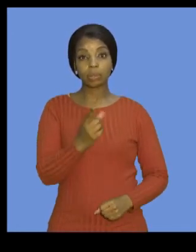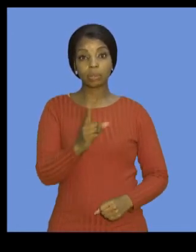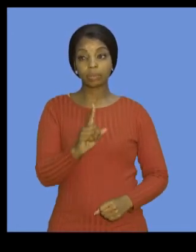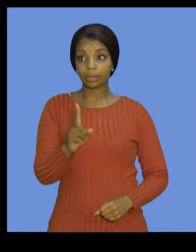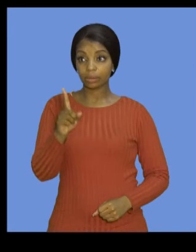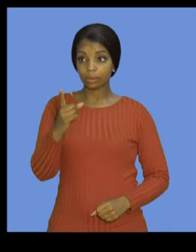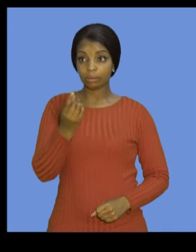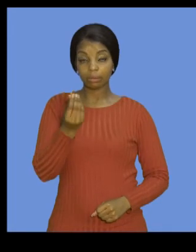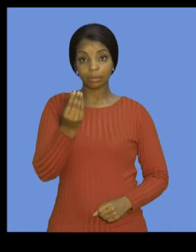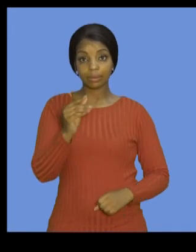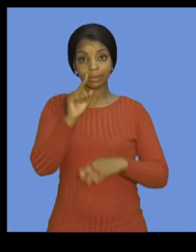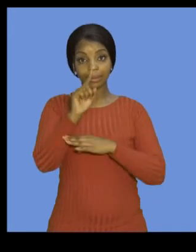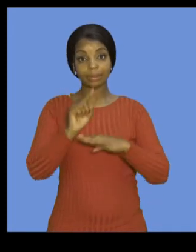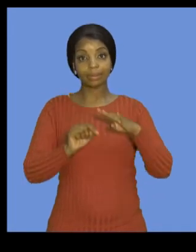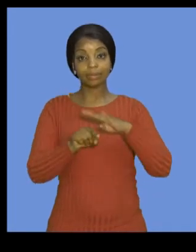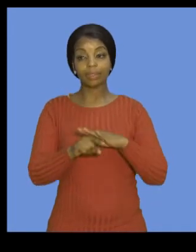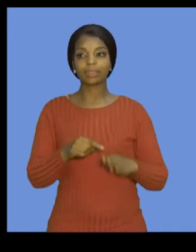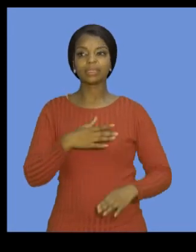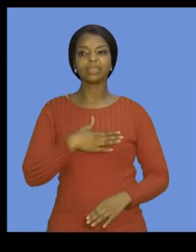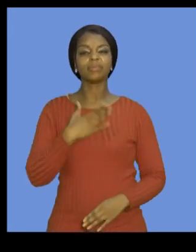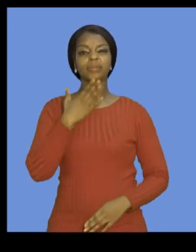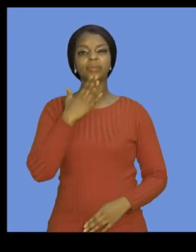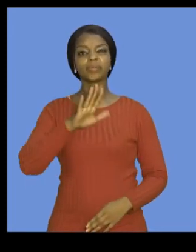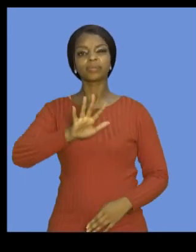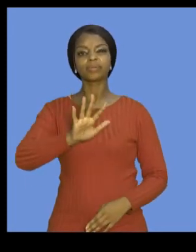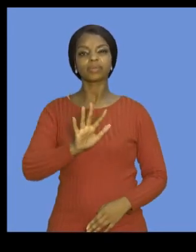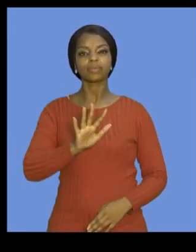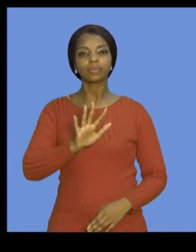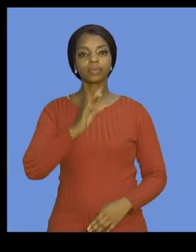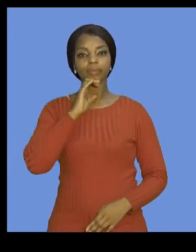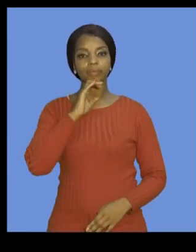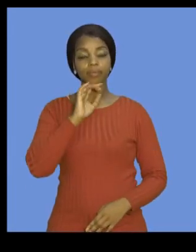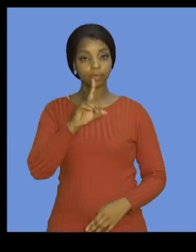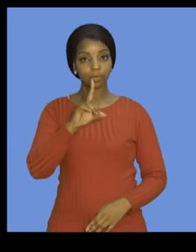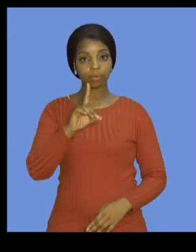the 5 years, right? So which will then be